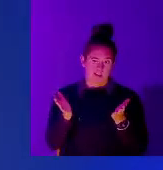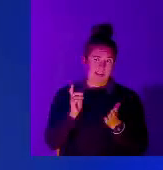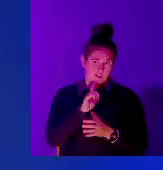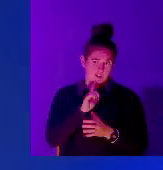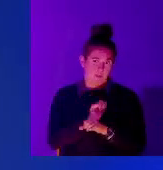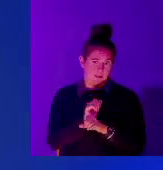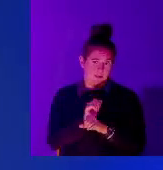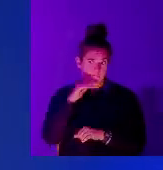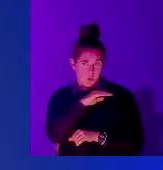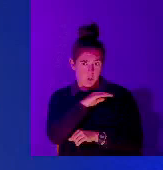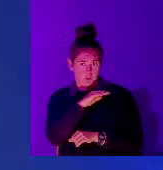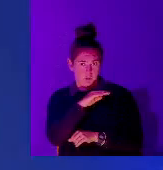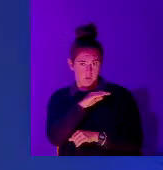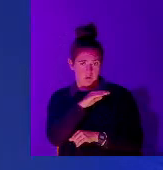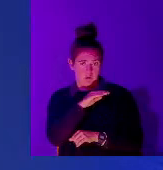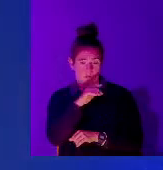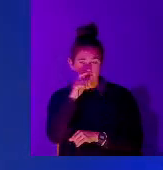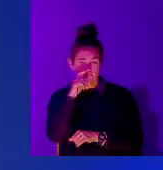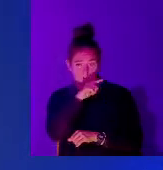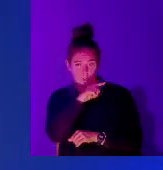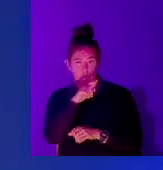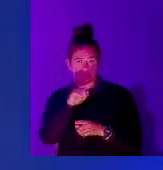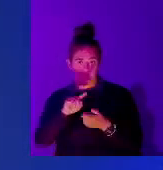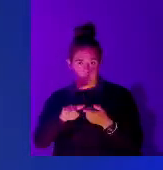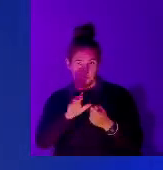in that it is conceived by the flesh,